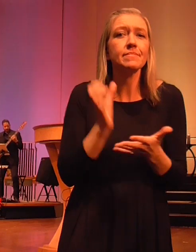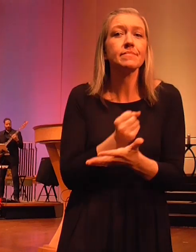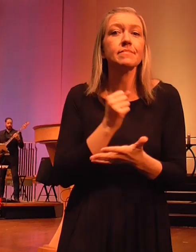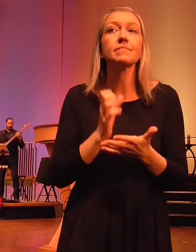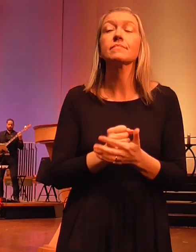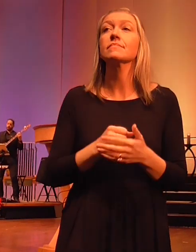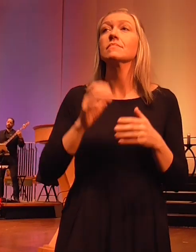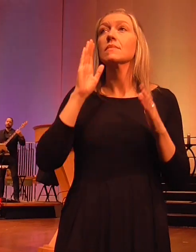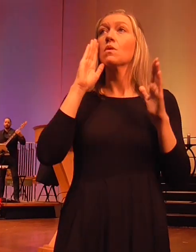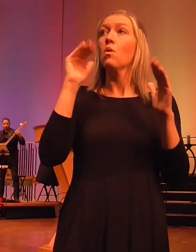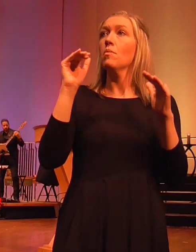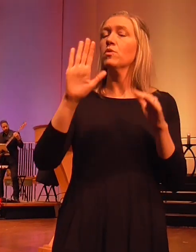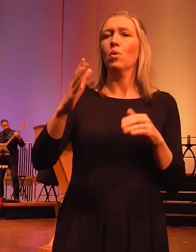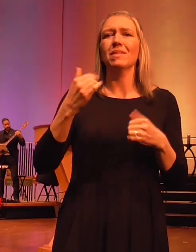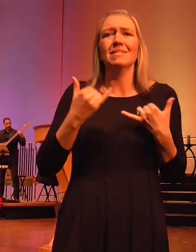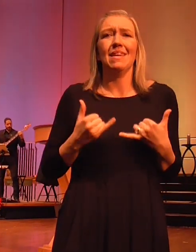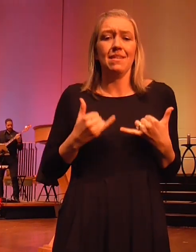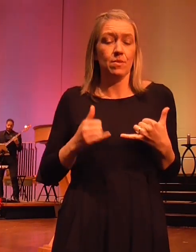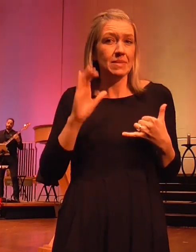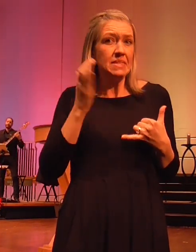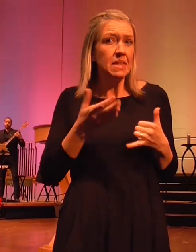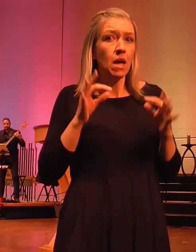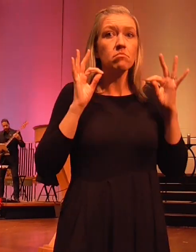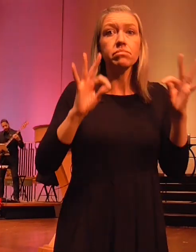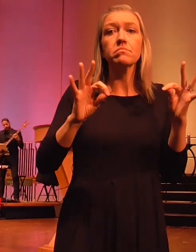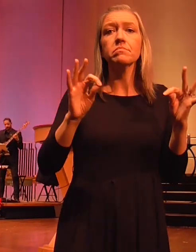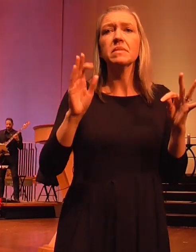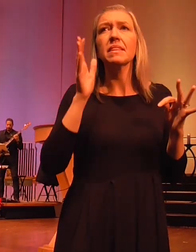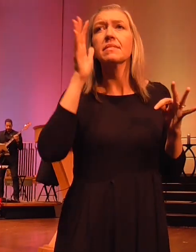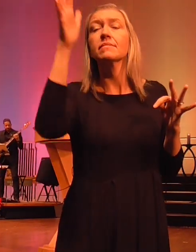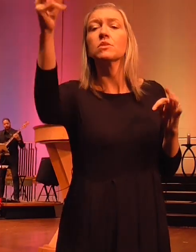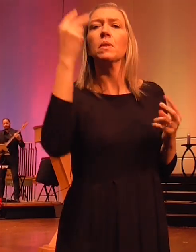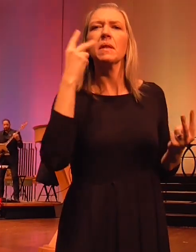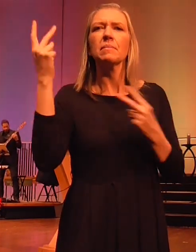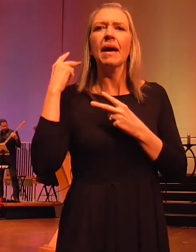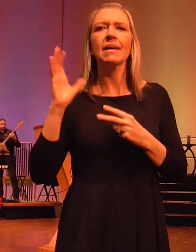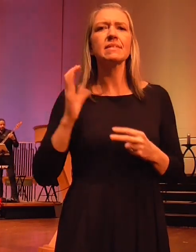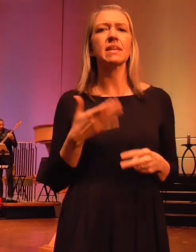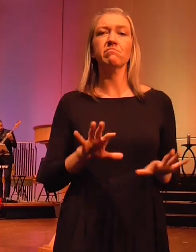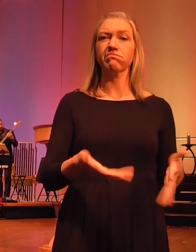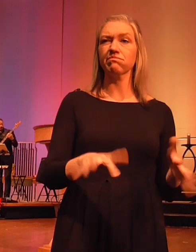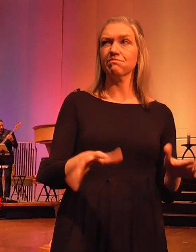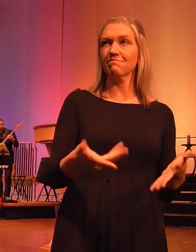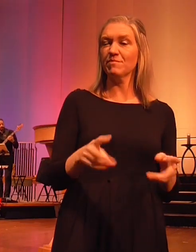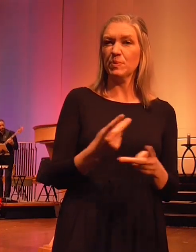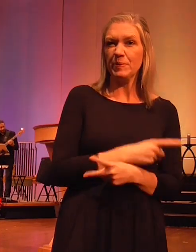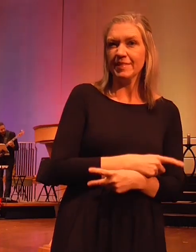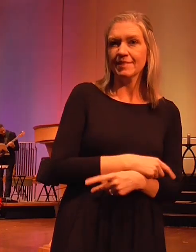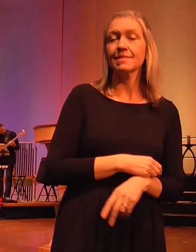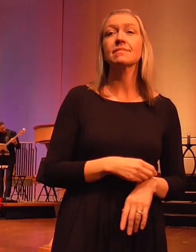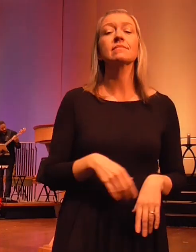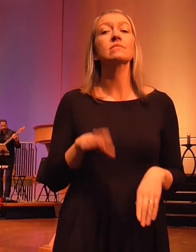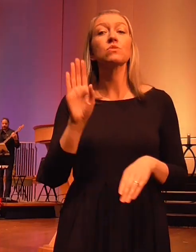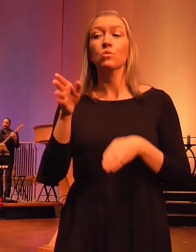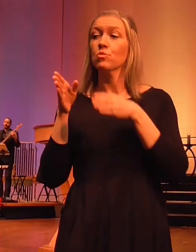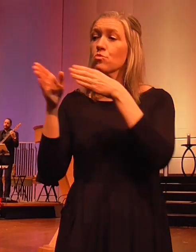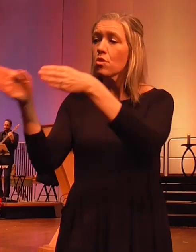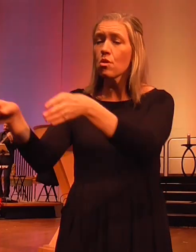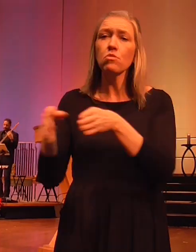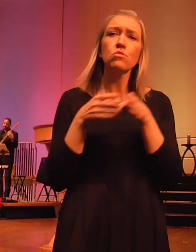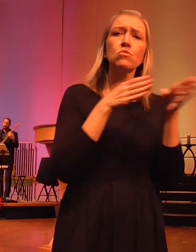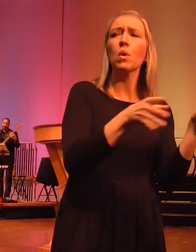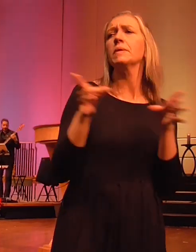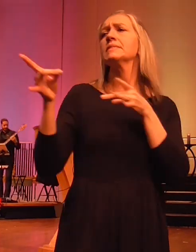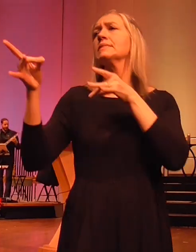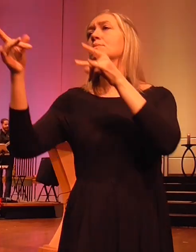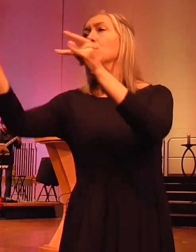the best of your todays be the worst of your tomorrows. Whoa, and may the road less paved be the